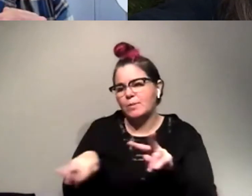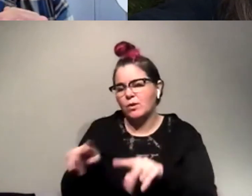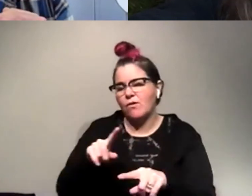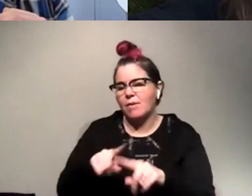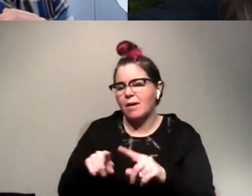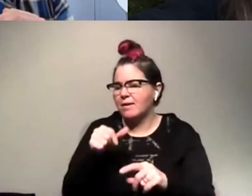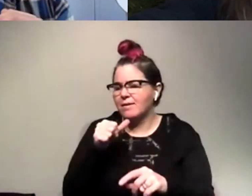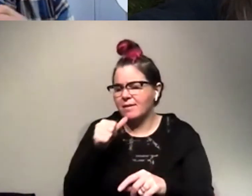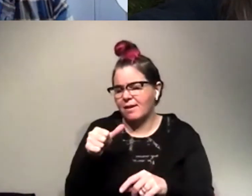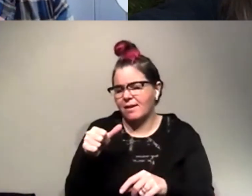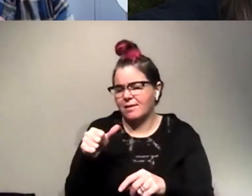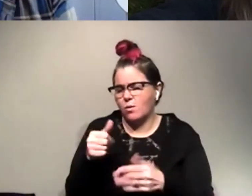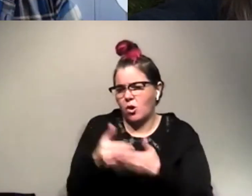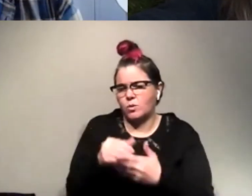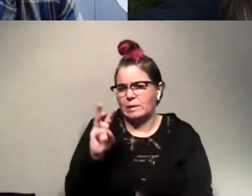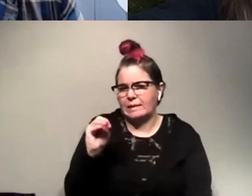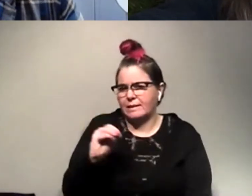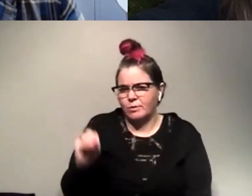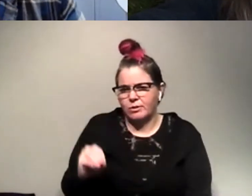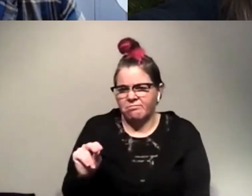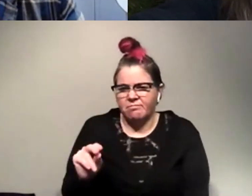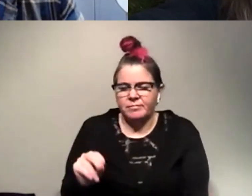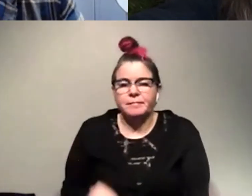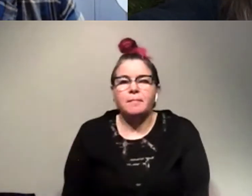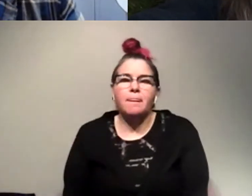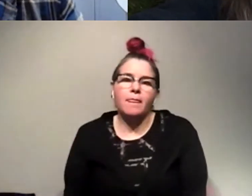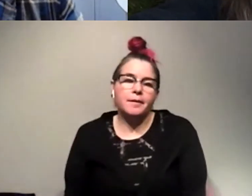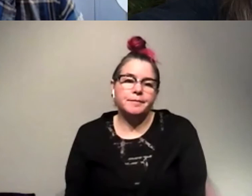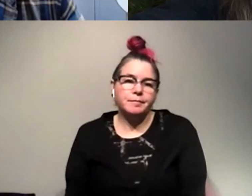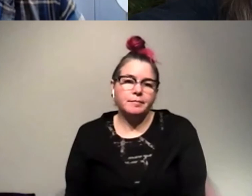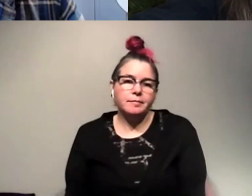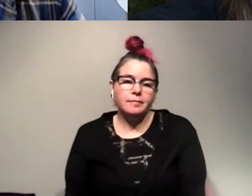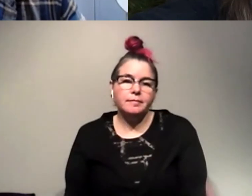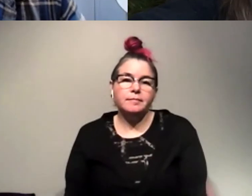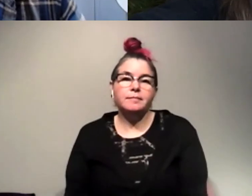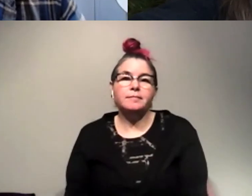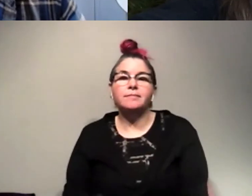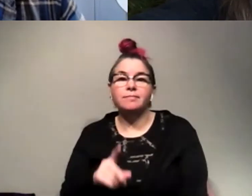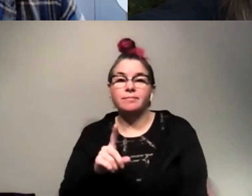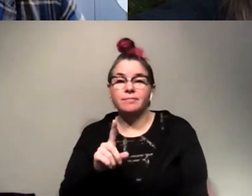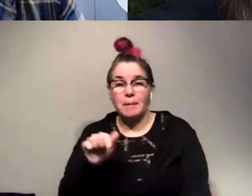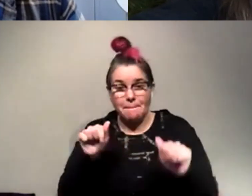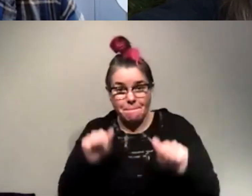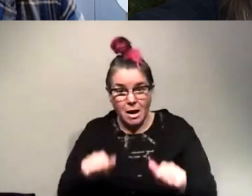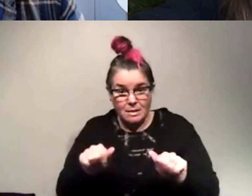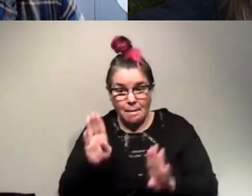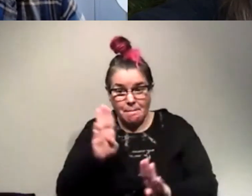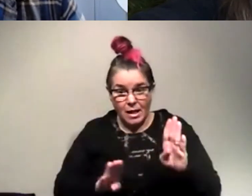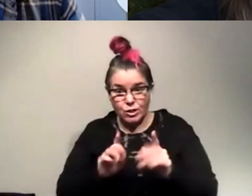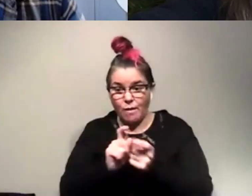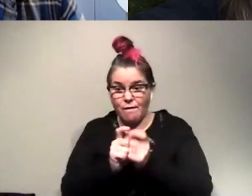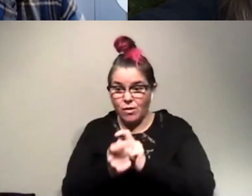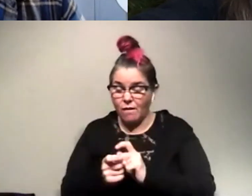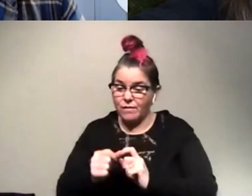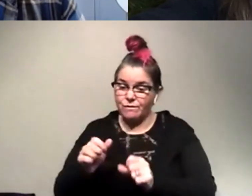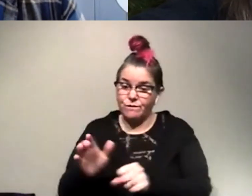60%. It's not clear that it's biologically possible to evolve full resistance to sanitizers like